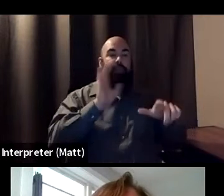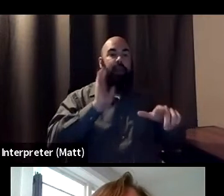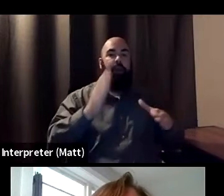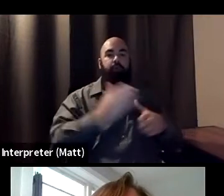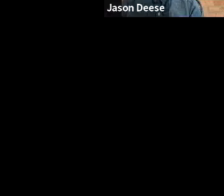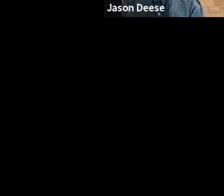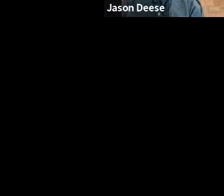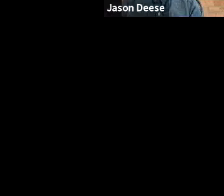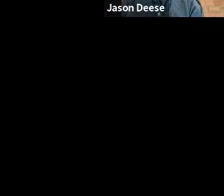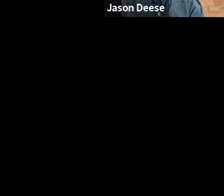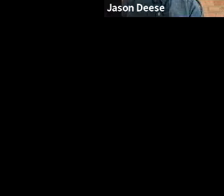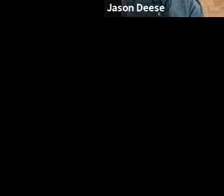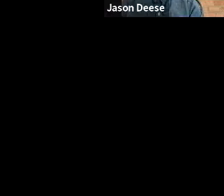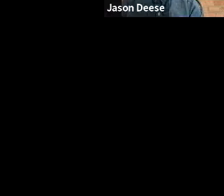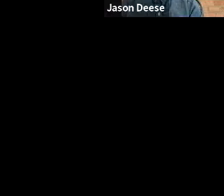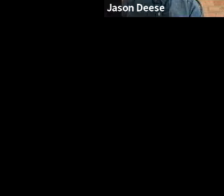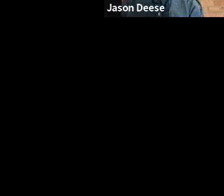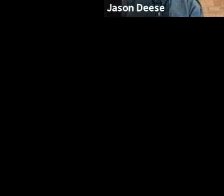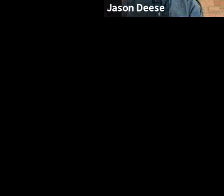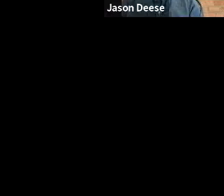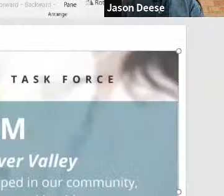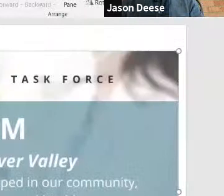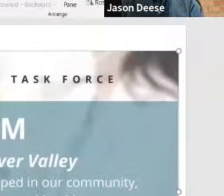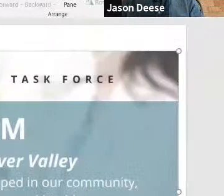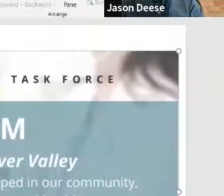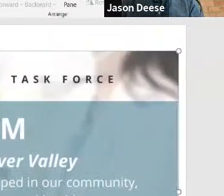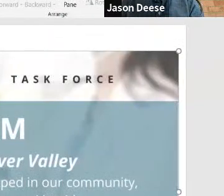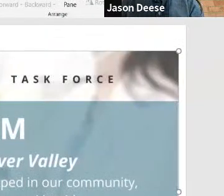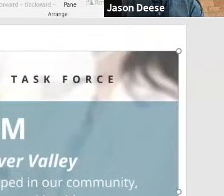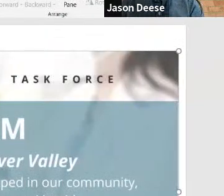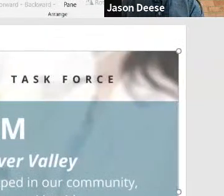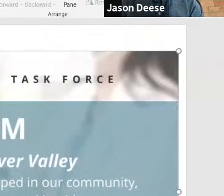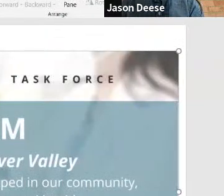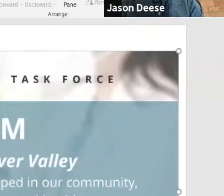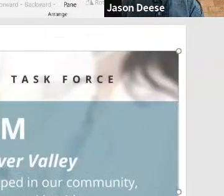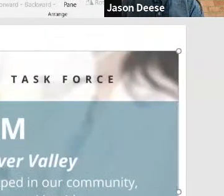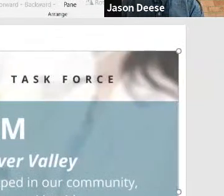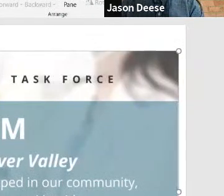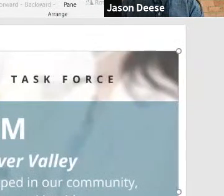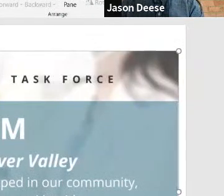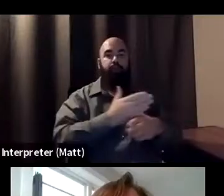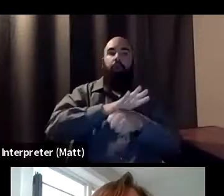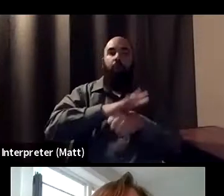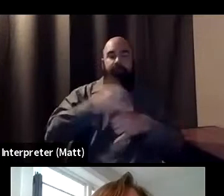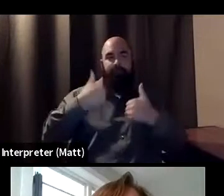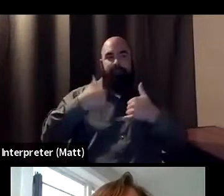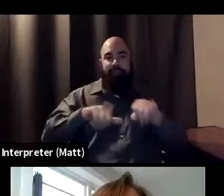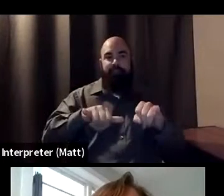you. The bad news here is that COVID is still in the area,